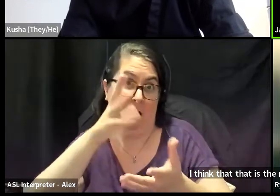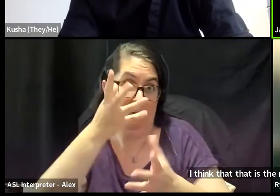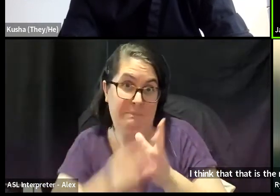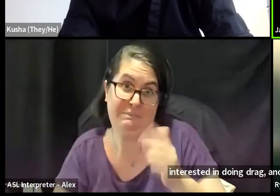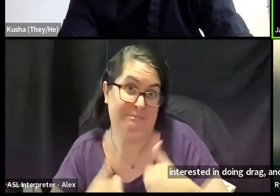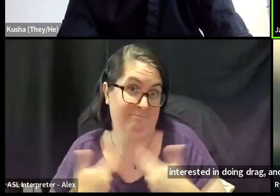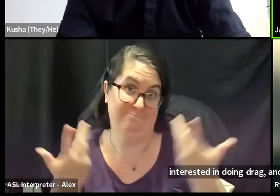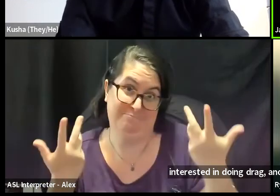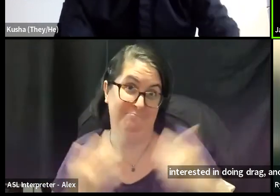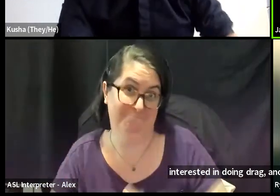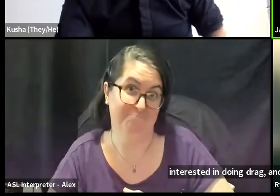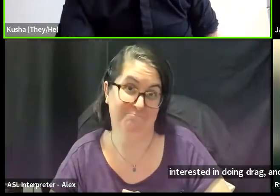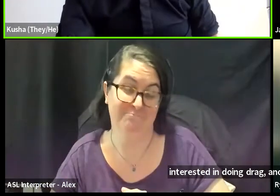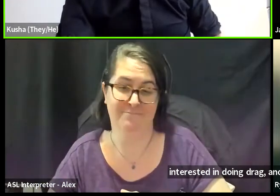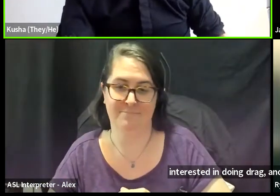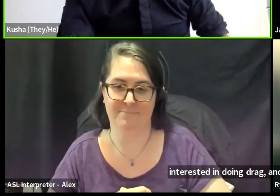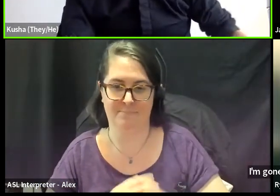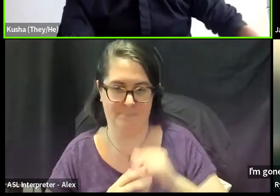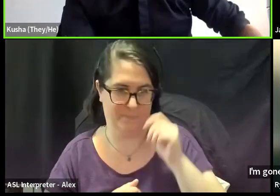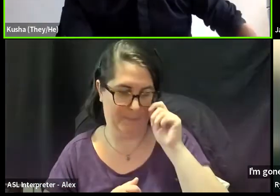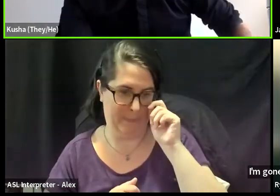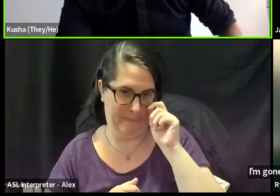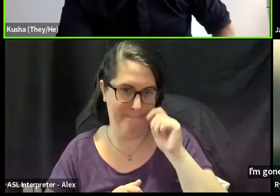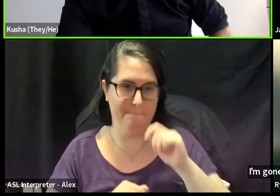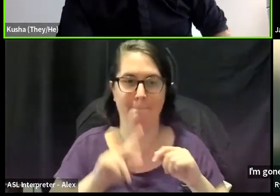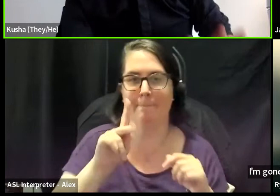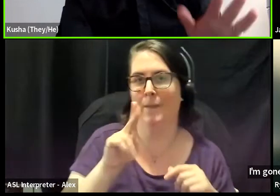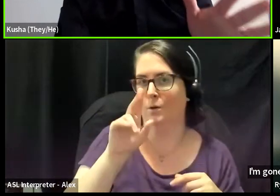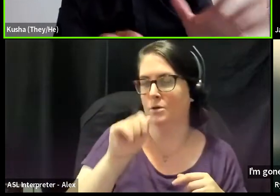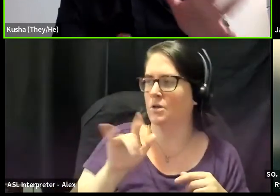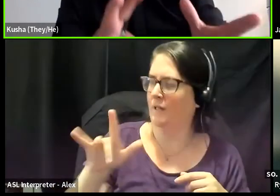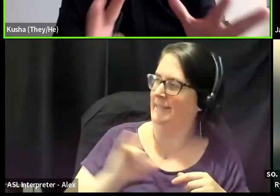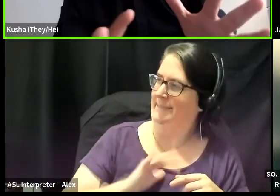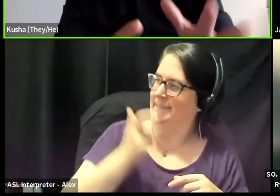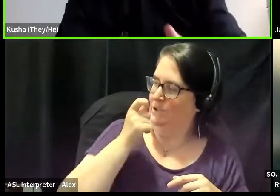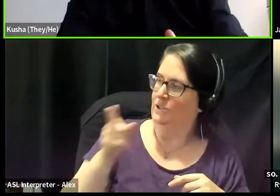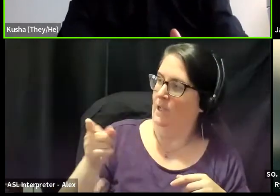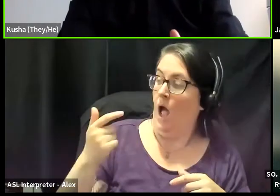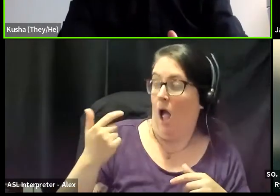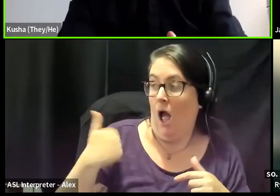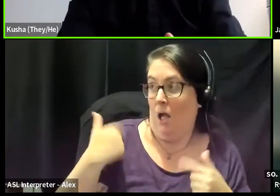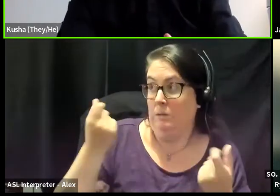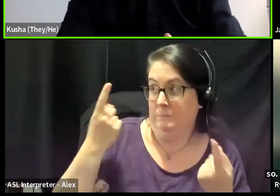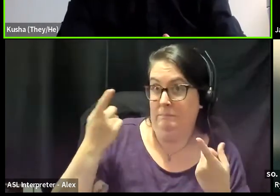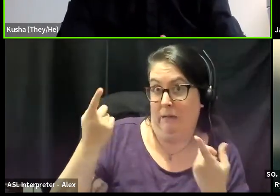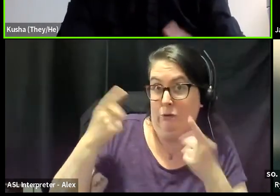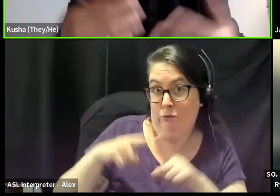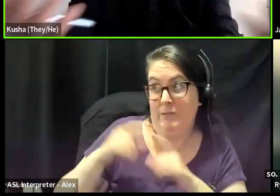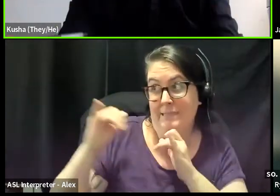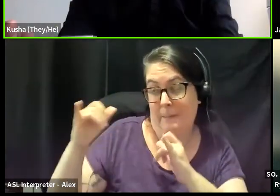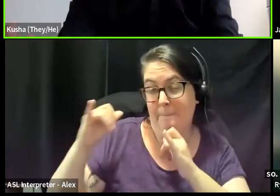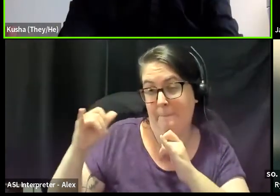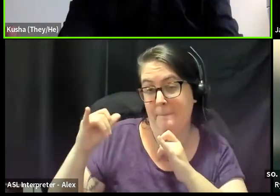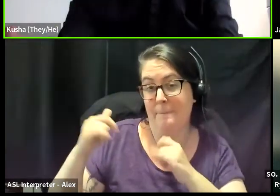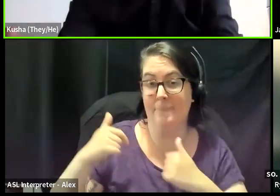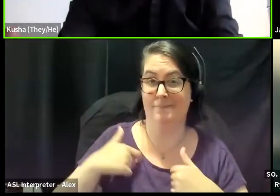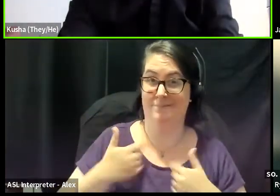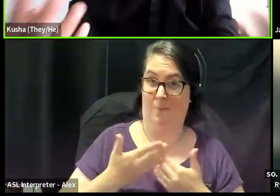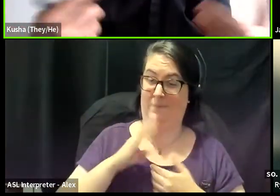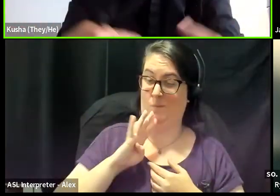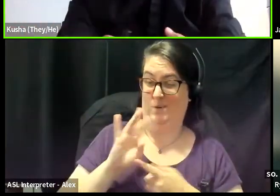So Yeah, it's interesting you say that, Jade. I can relate to it in some ways because I'm almost